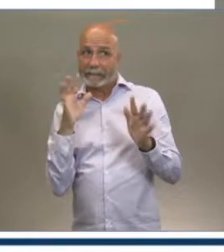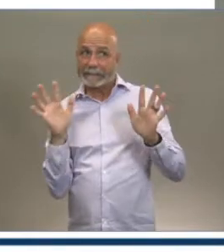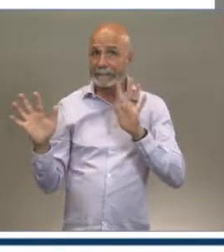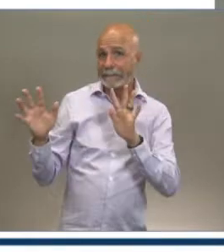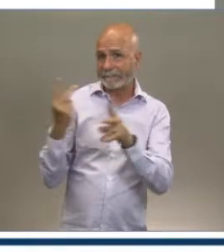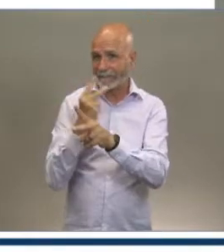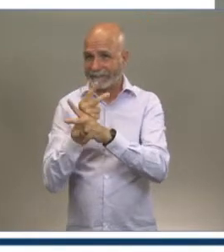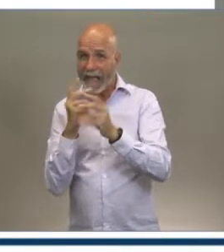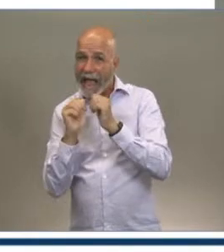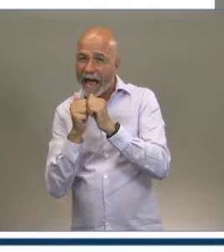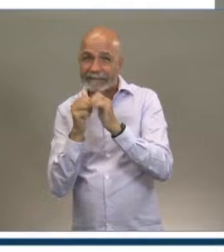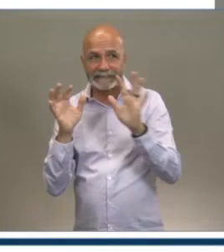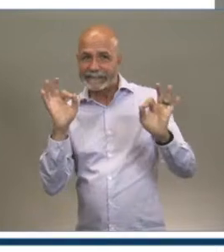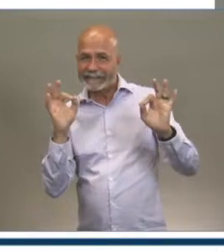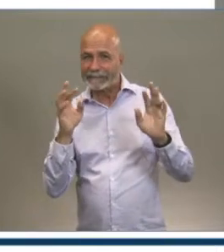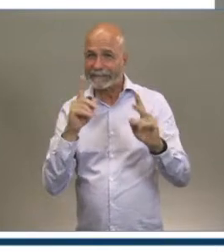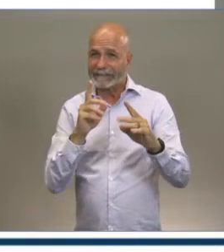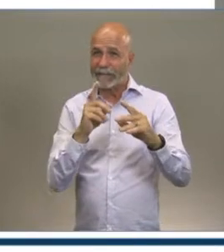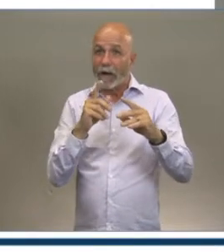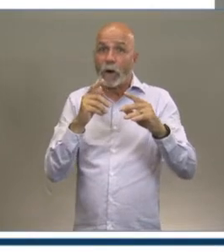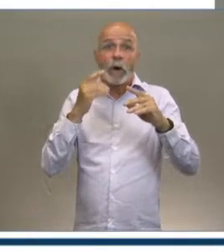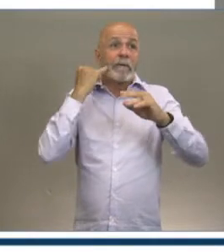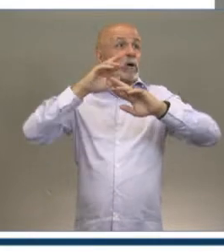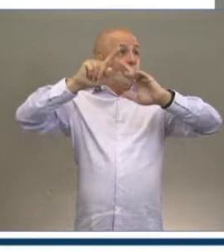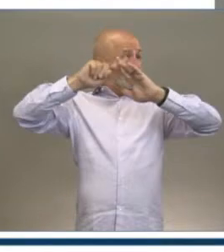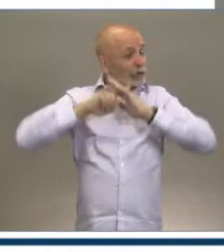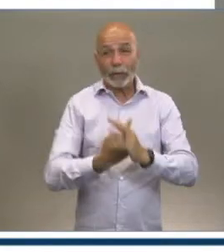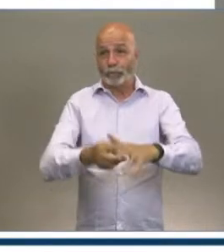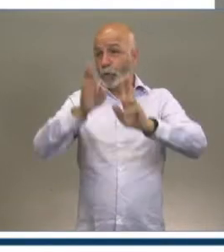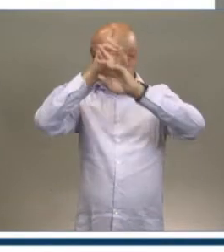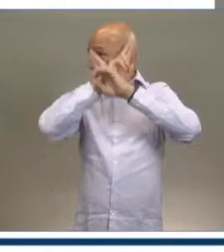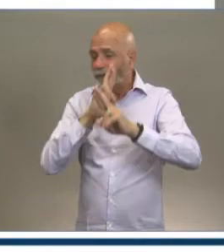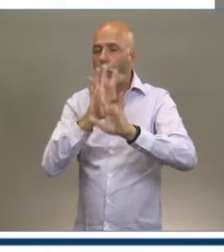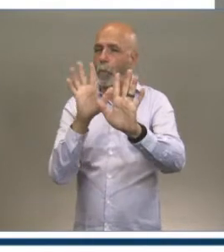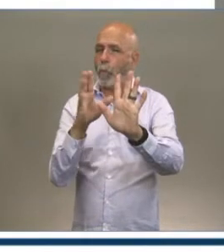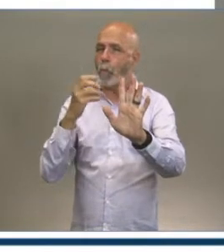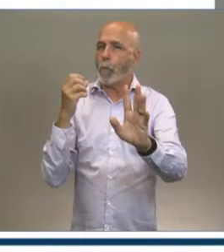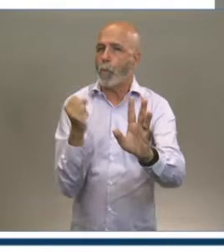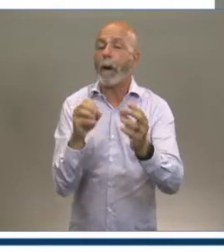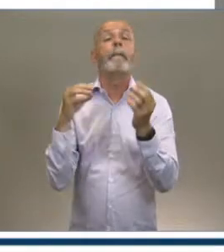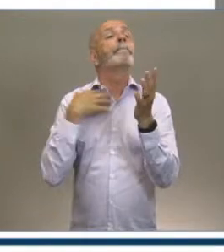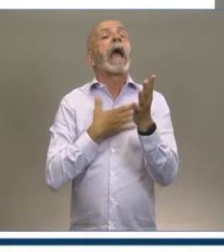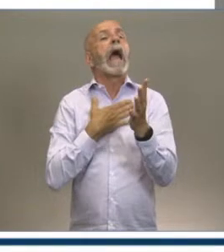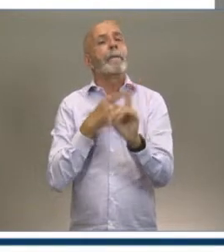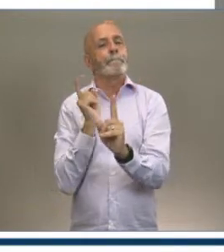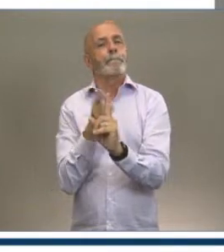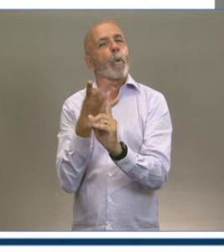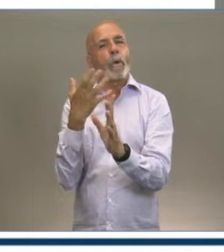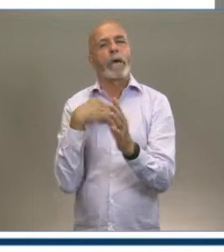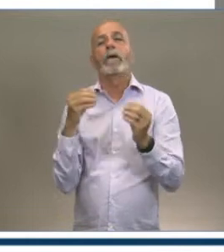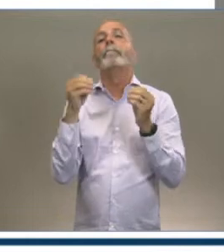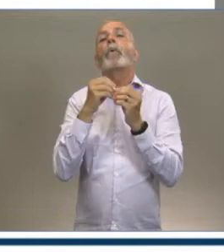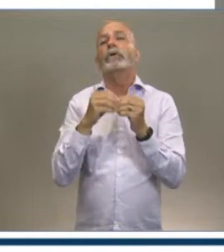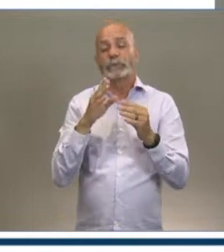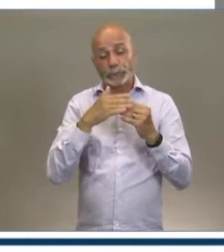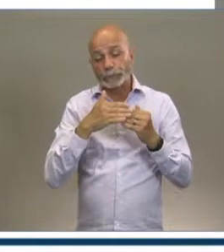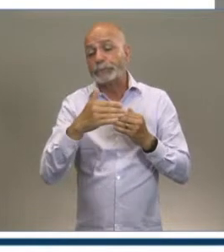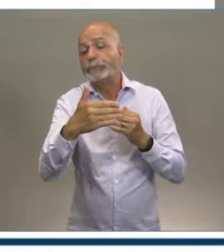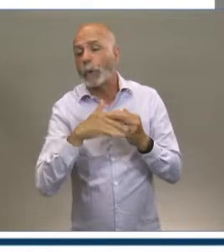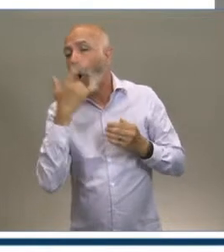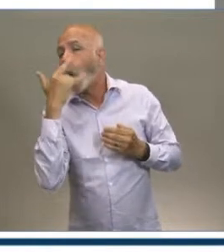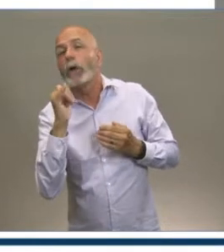how we start the race or where we are now, but on how we will finish it. With all the vaccine we're getting and the expansion